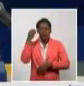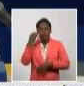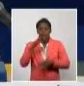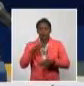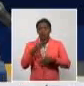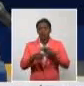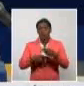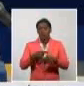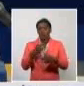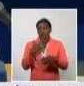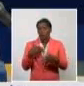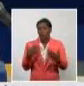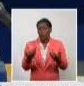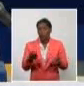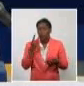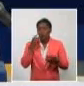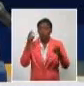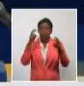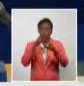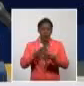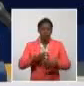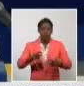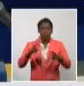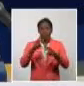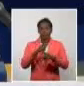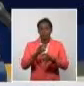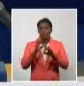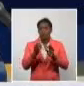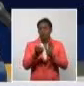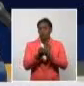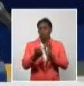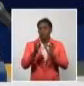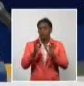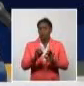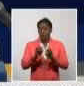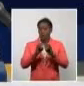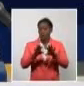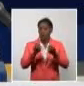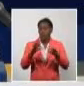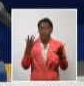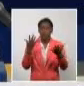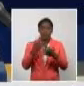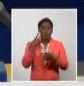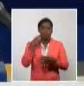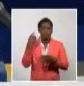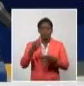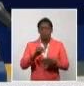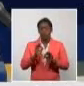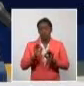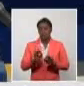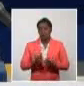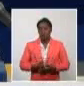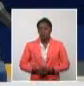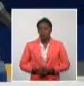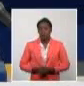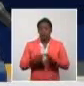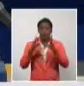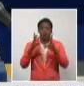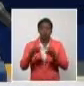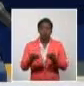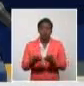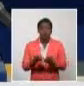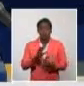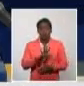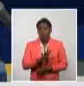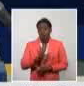this confirmed case. With this confirmed case, 55 have